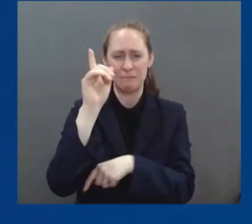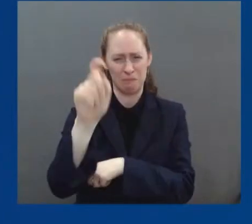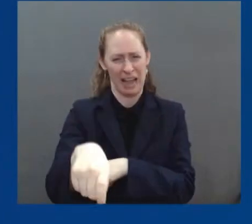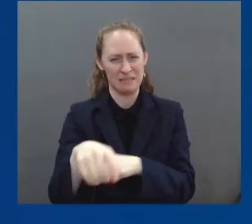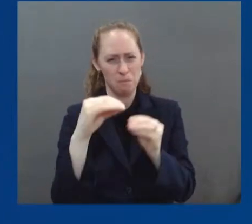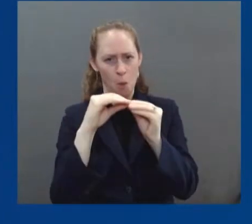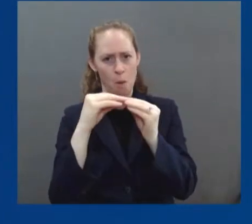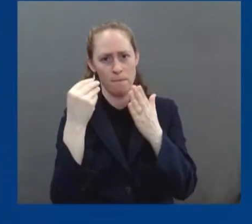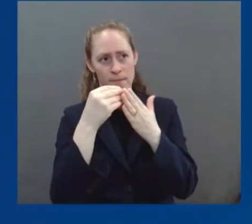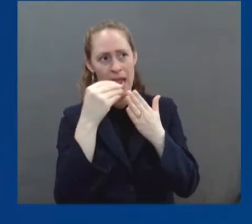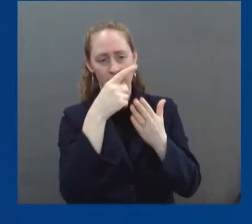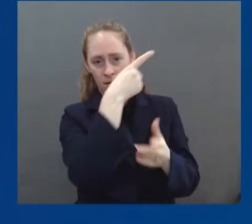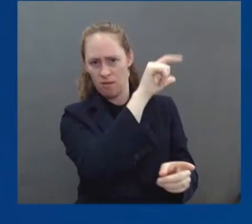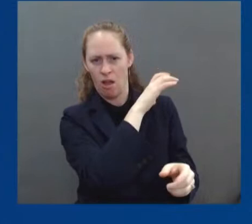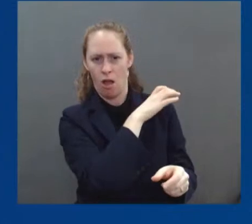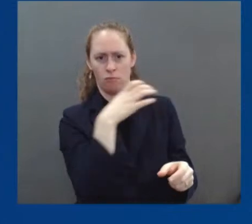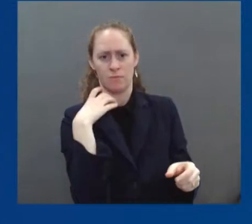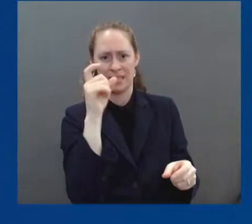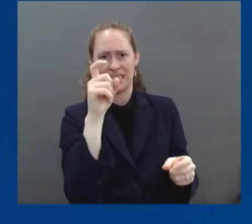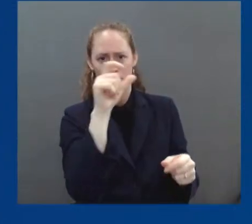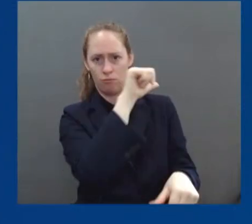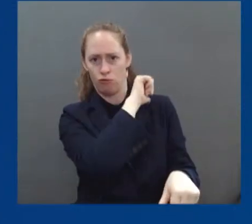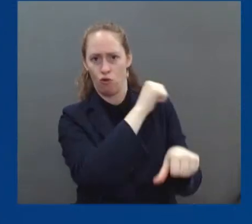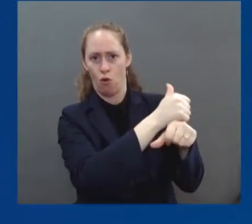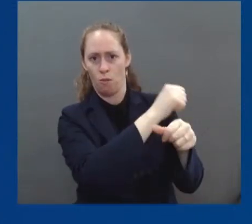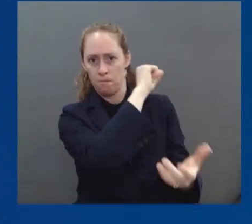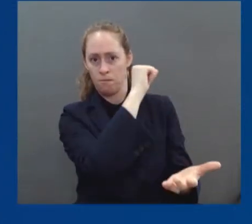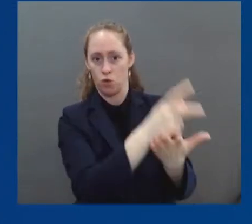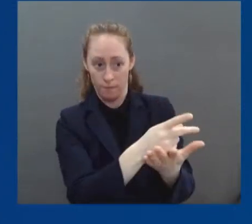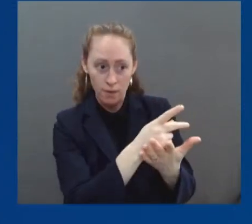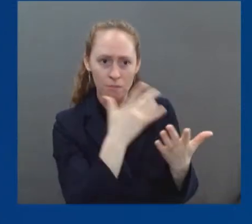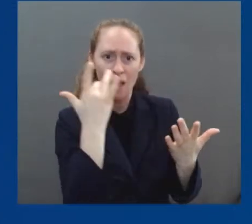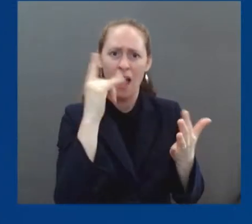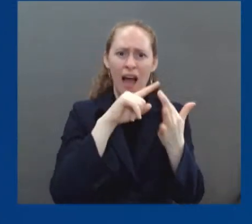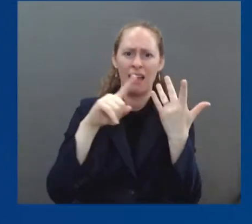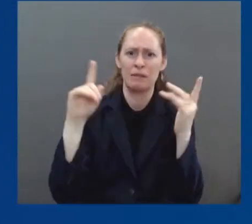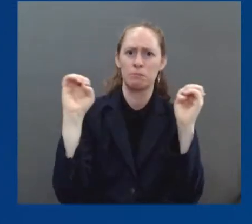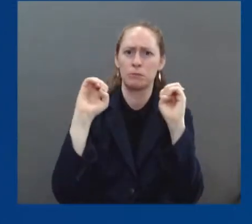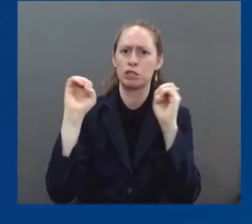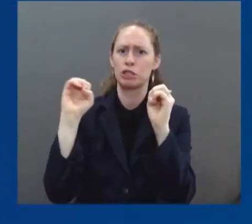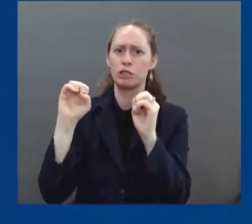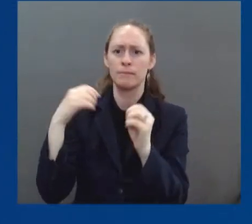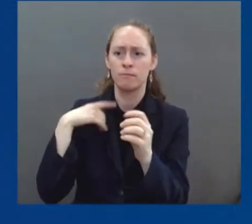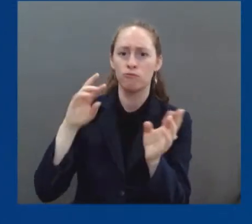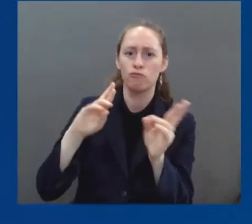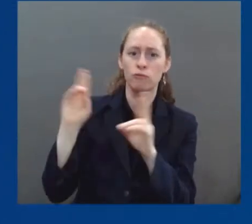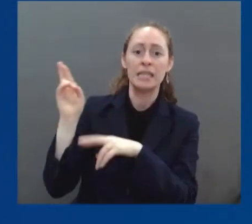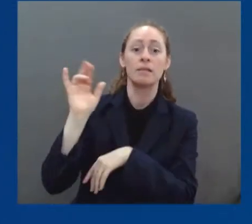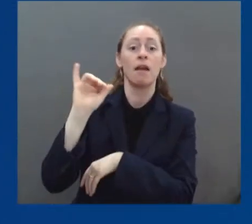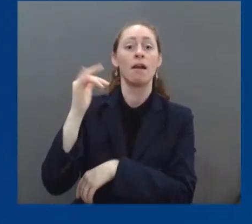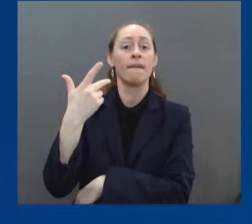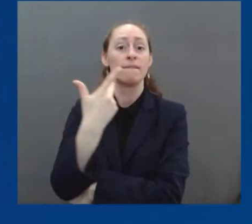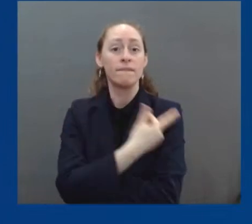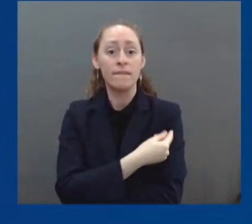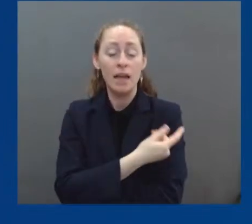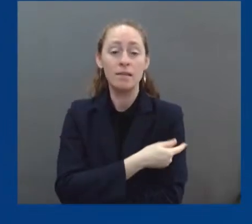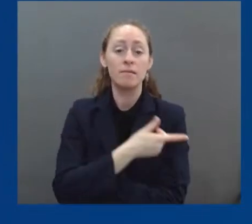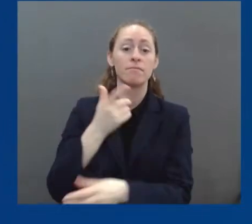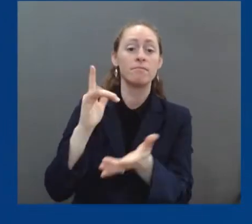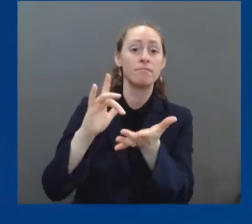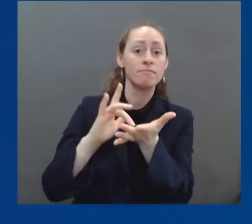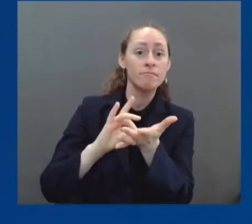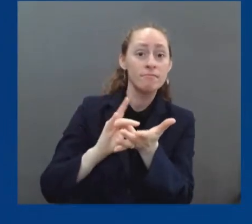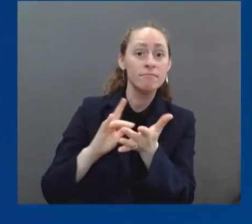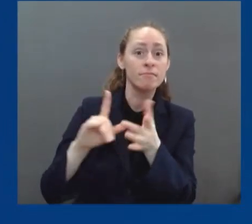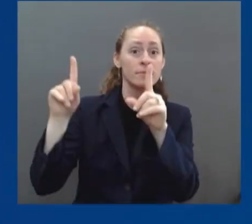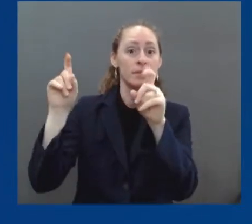medical tools, like vaccines, treatments, and tests, remain readily available to the American people. And importantly,